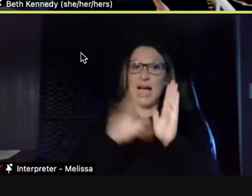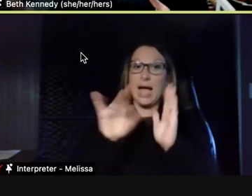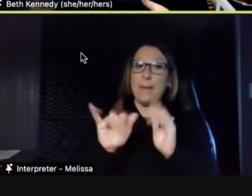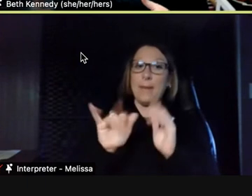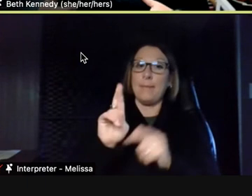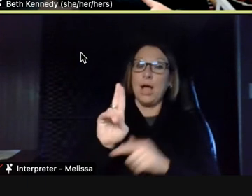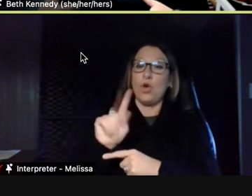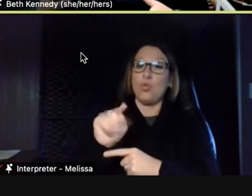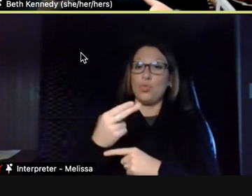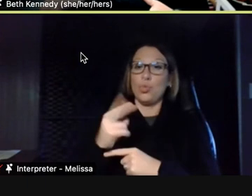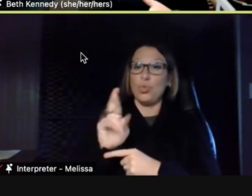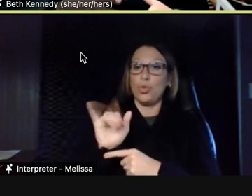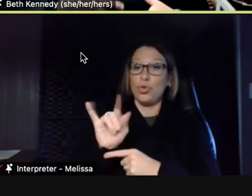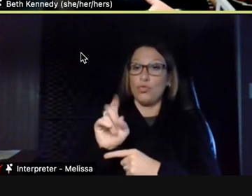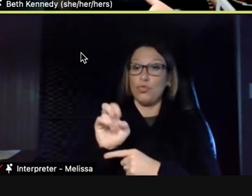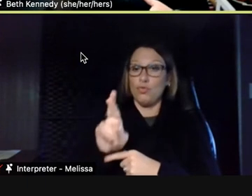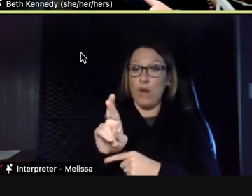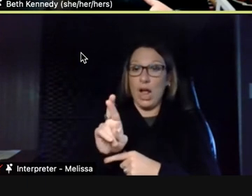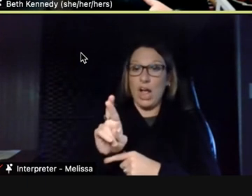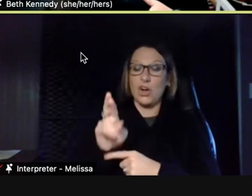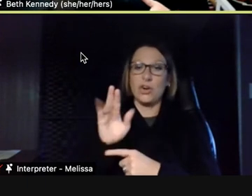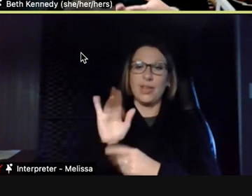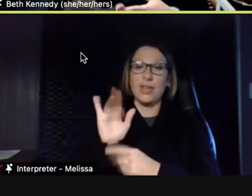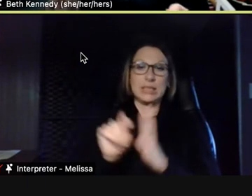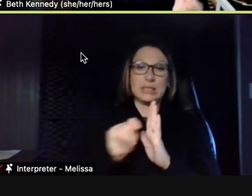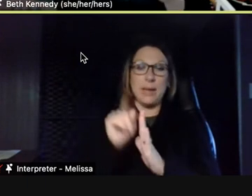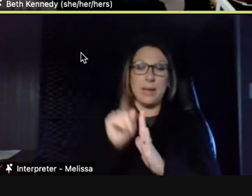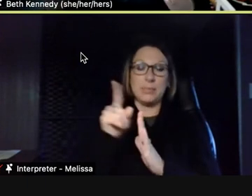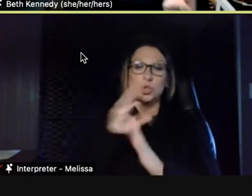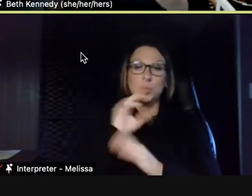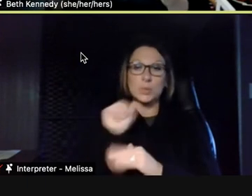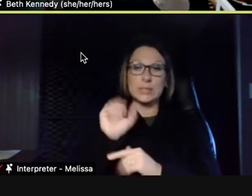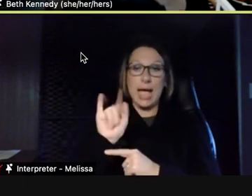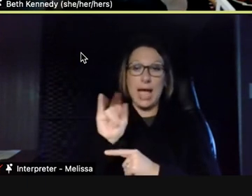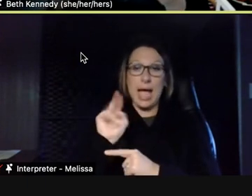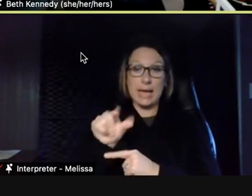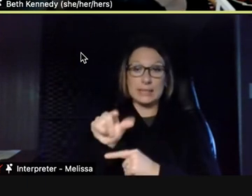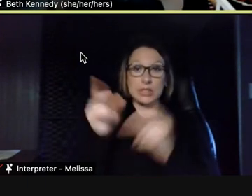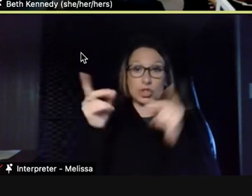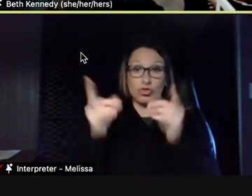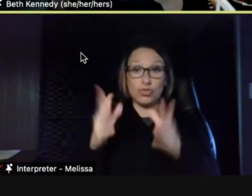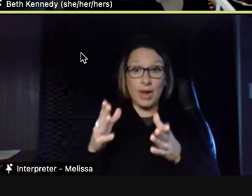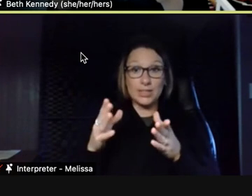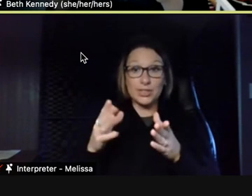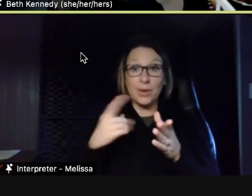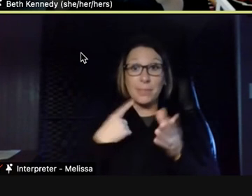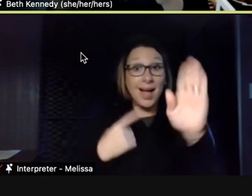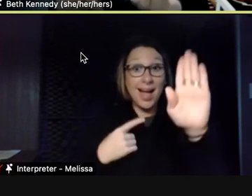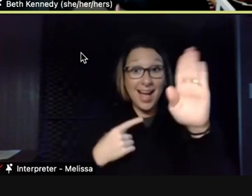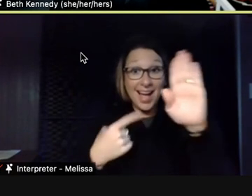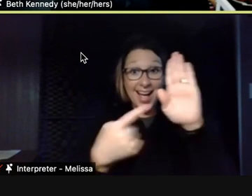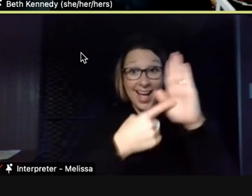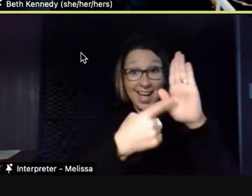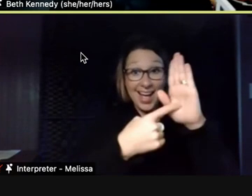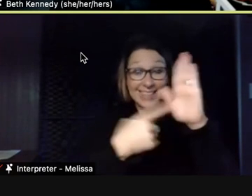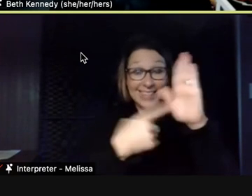acting director at the time, and you can say, but actually you can use IDEA money, it says right